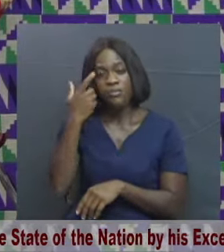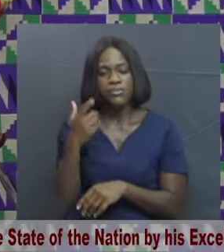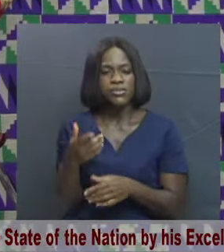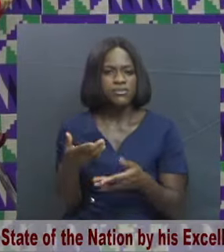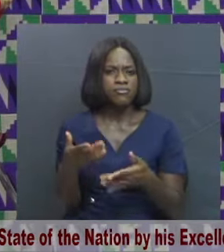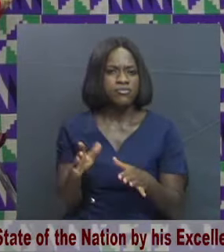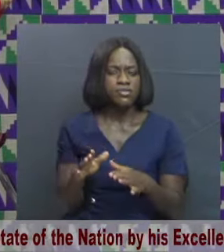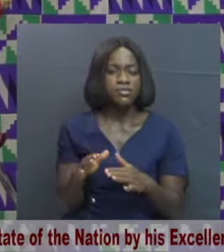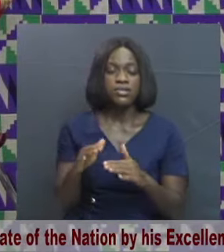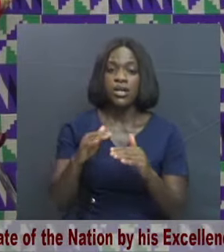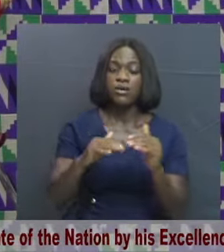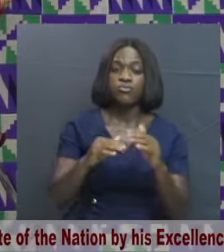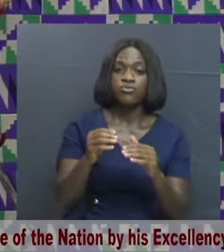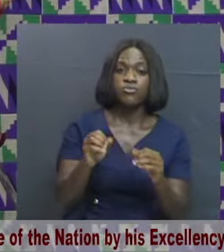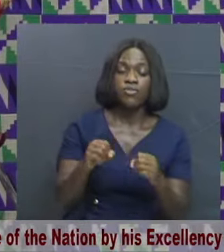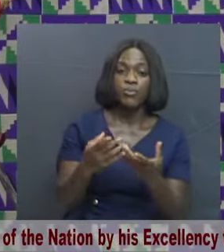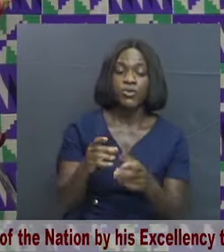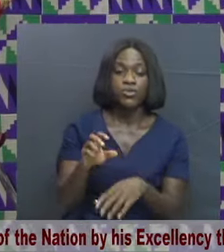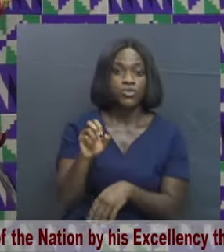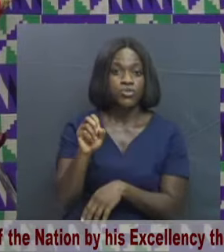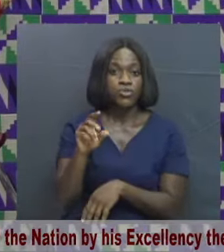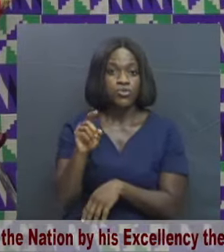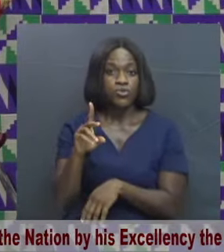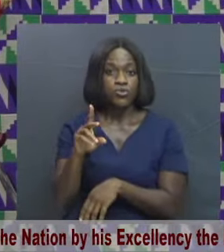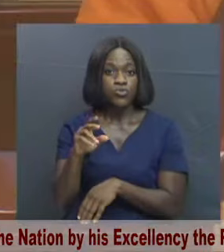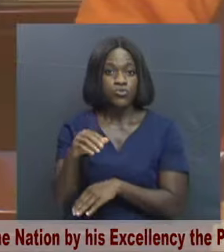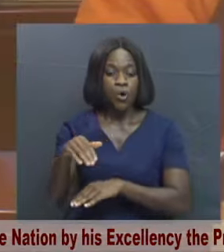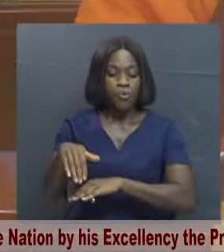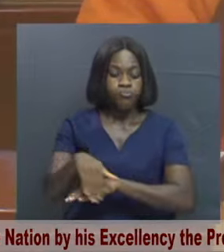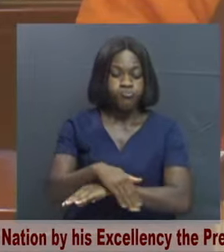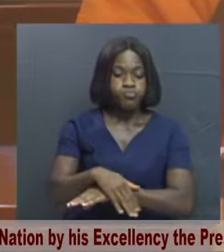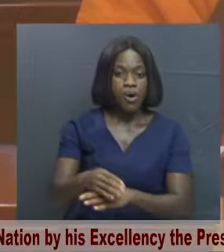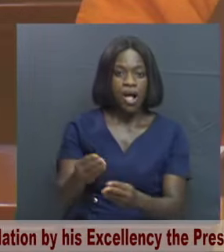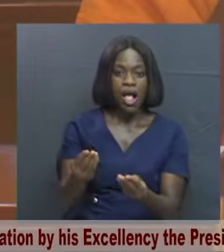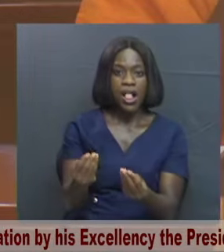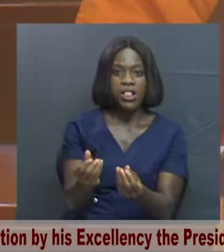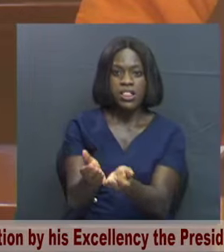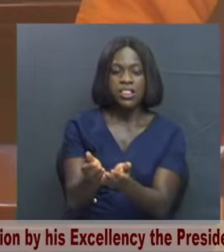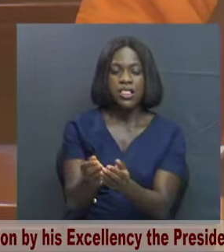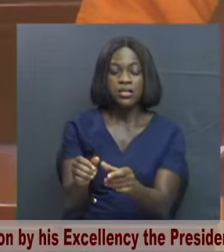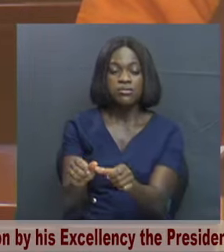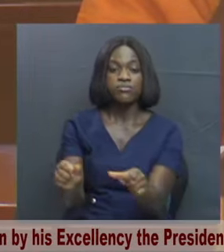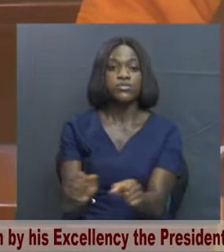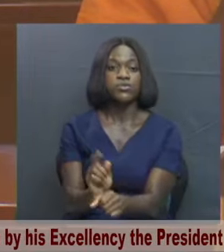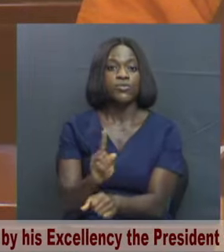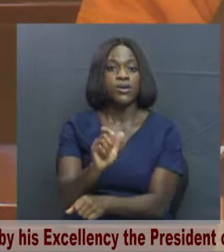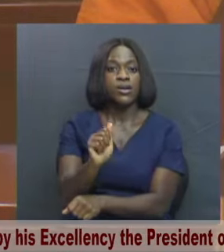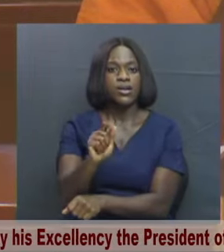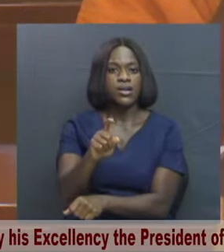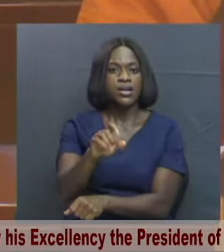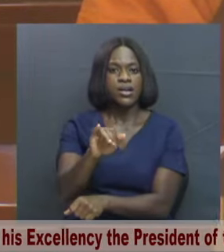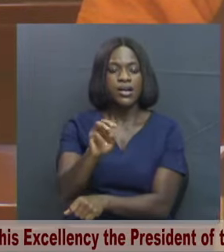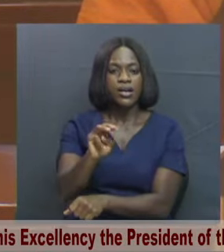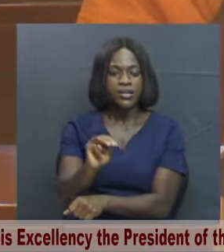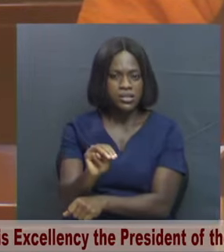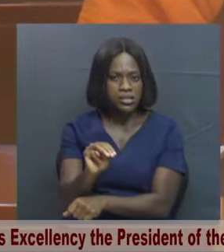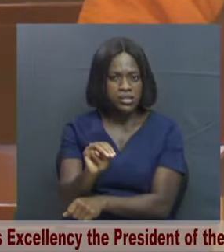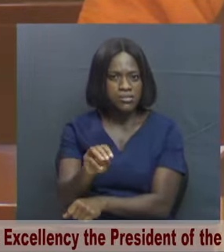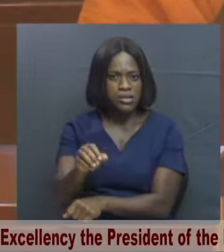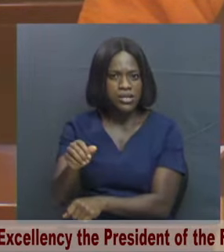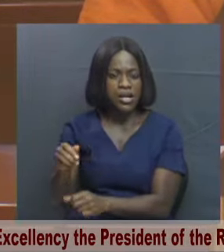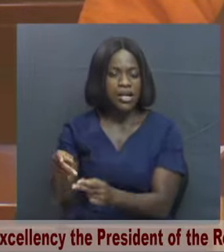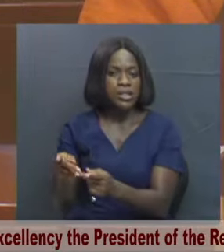construction of 12 Coastal fish Landing sites in AIM and discov in the western region